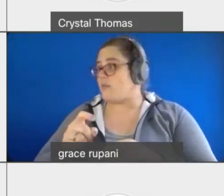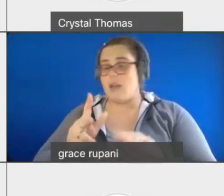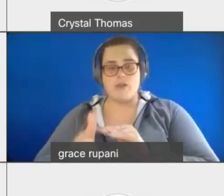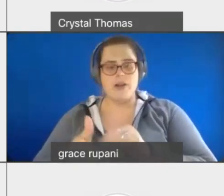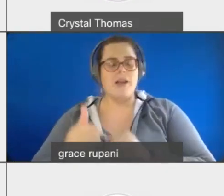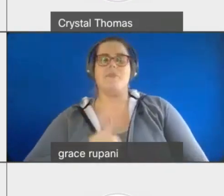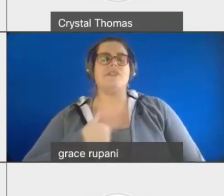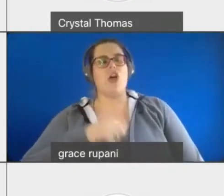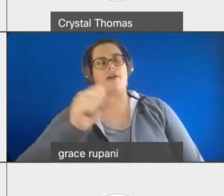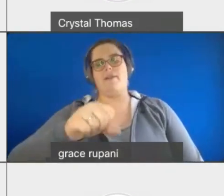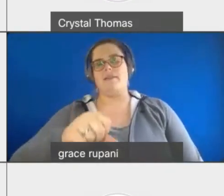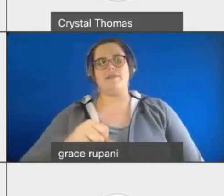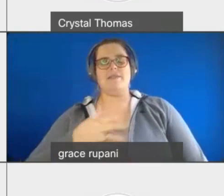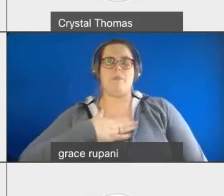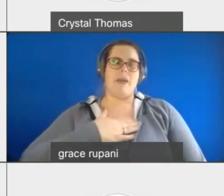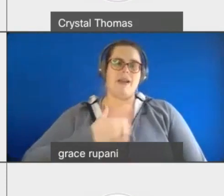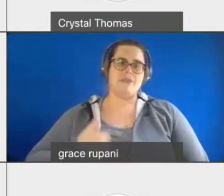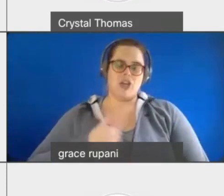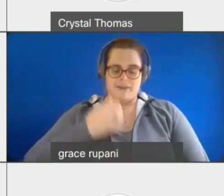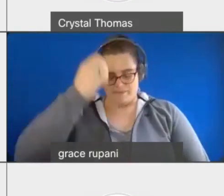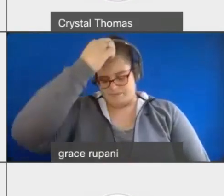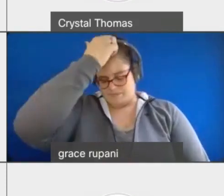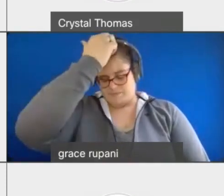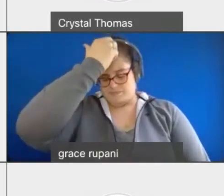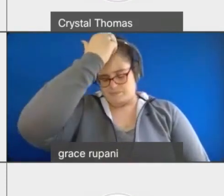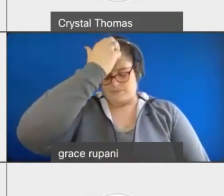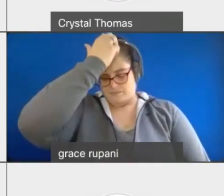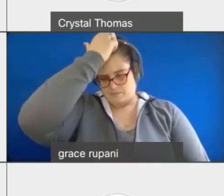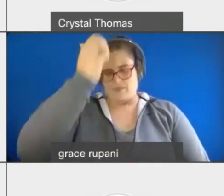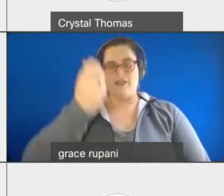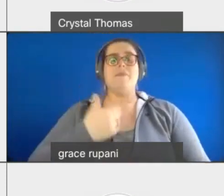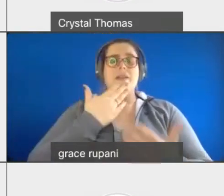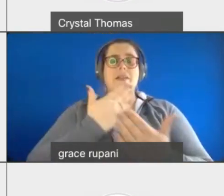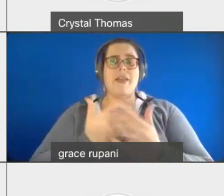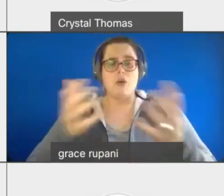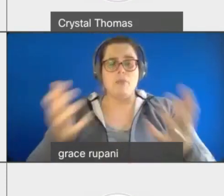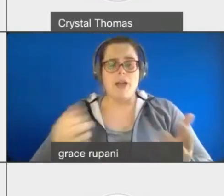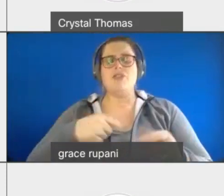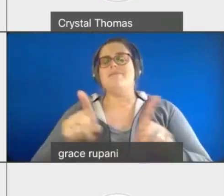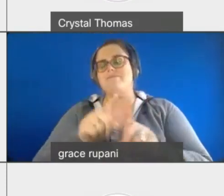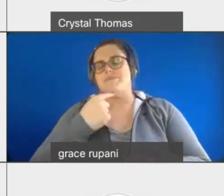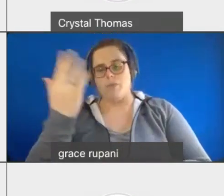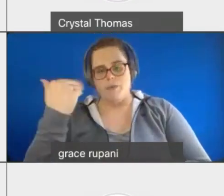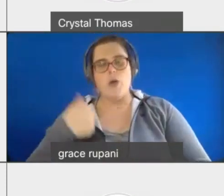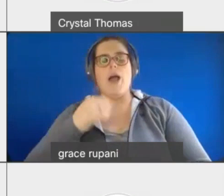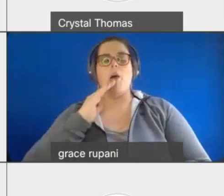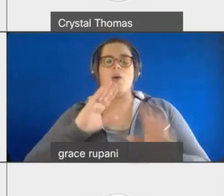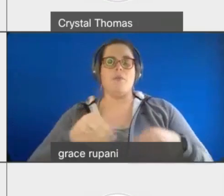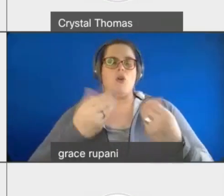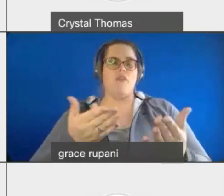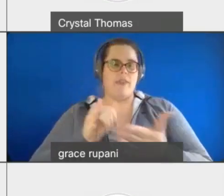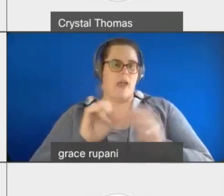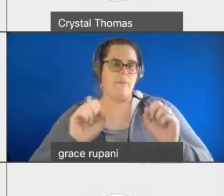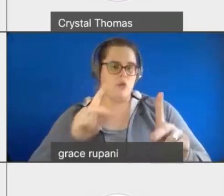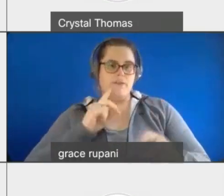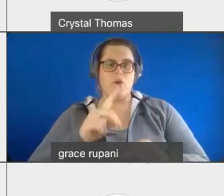That's time. Thank you so much. I will, as I said, I will be providing that opportunity to advertise